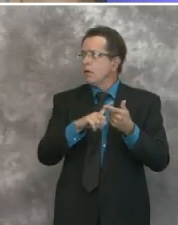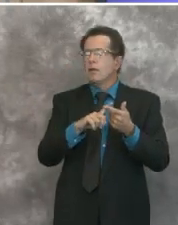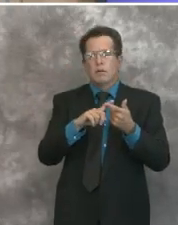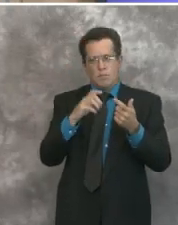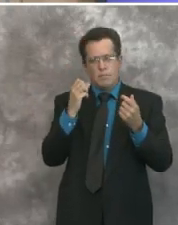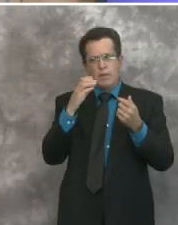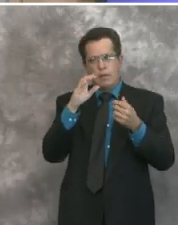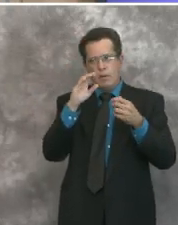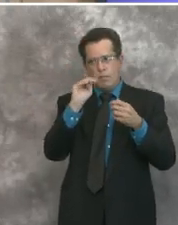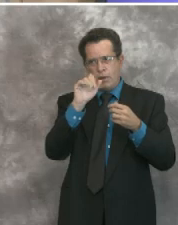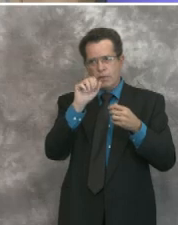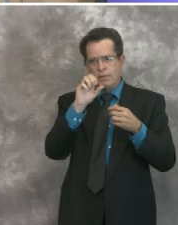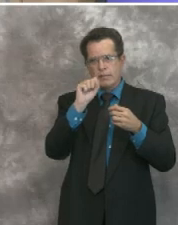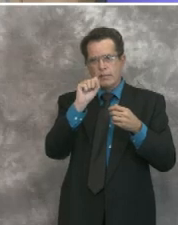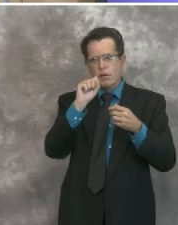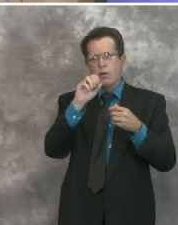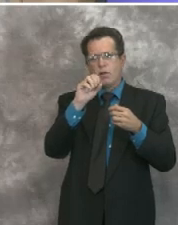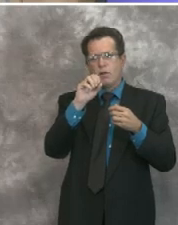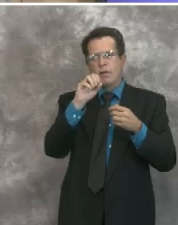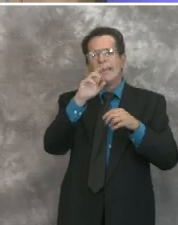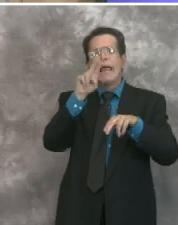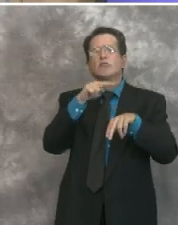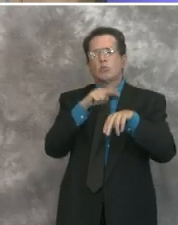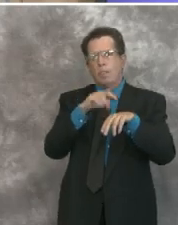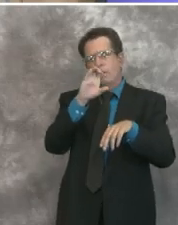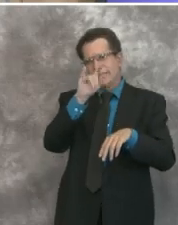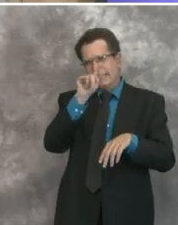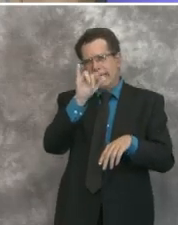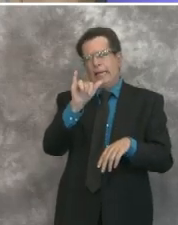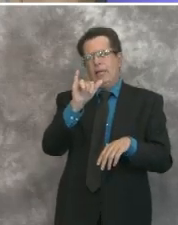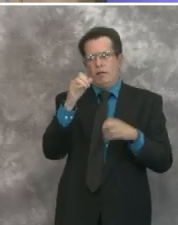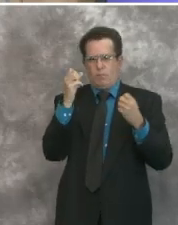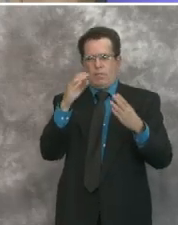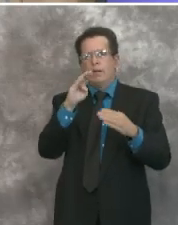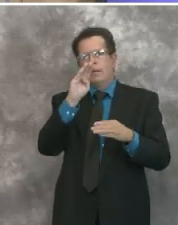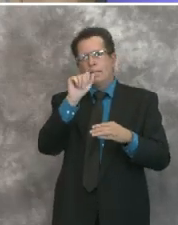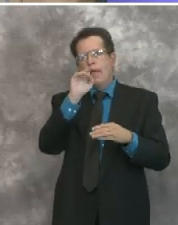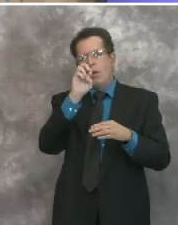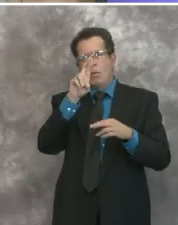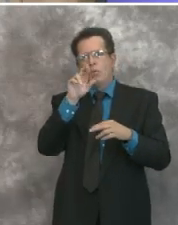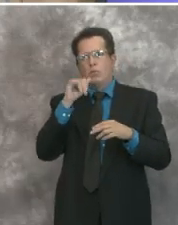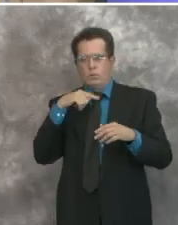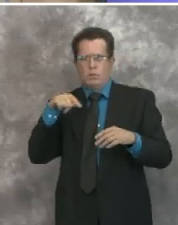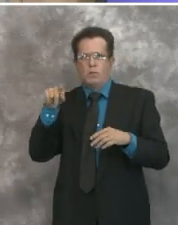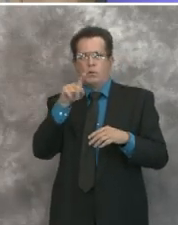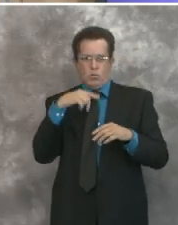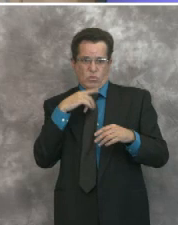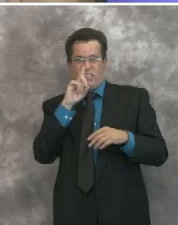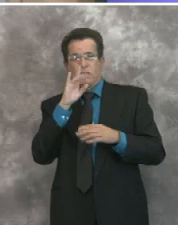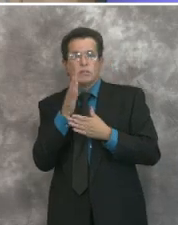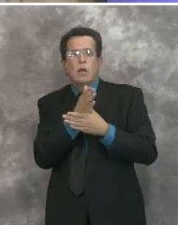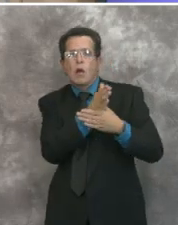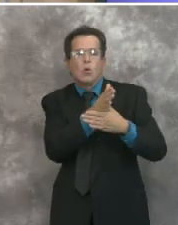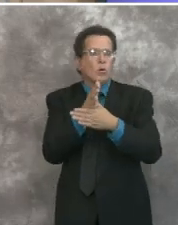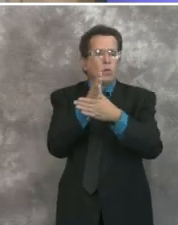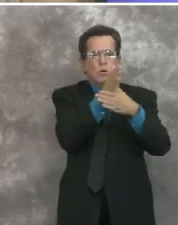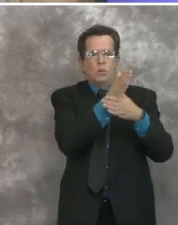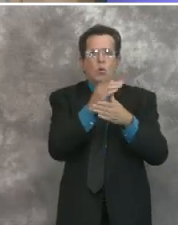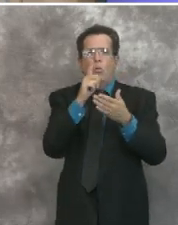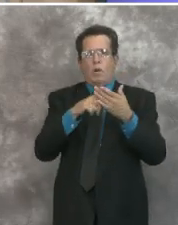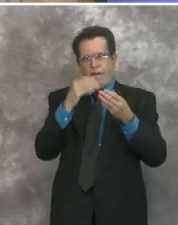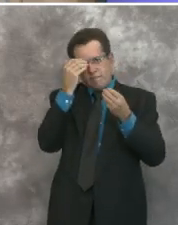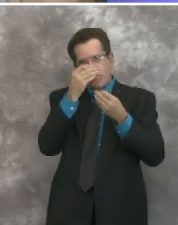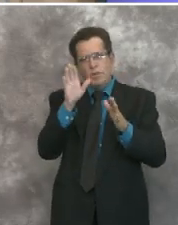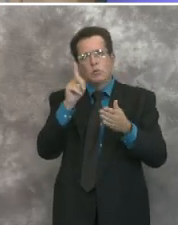and Mayor Sotelo Solis from National City. We had an opportunity for Wilma to kind of share the latest information we had